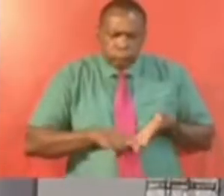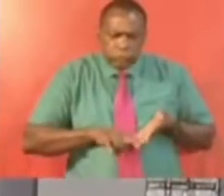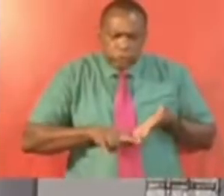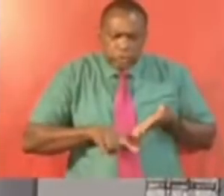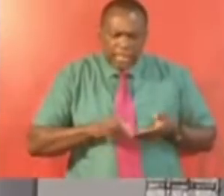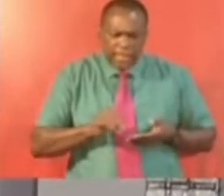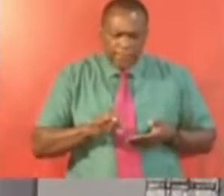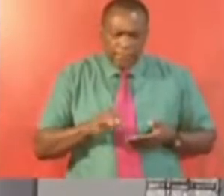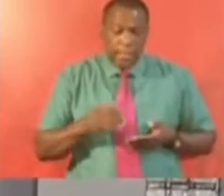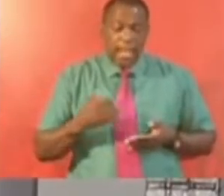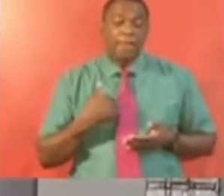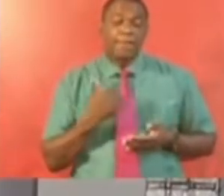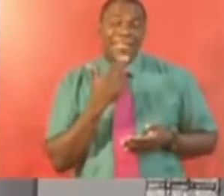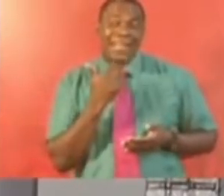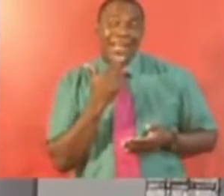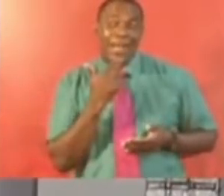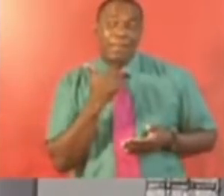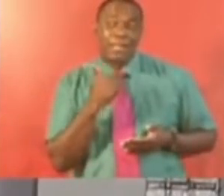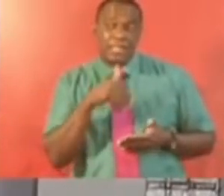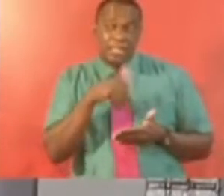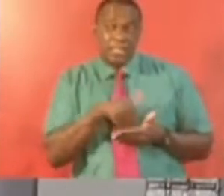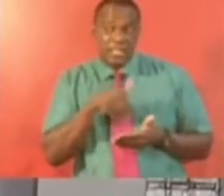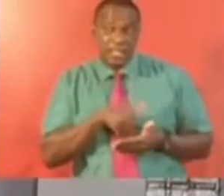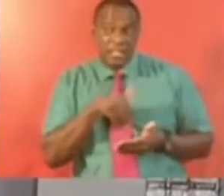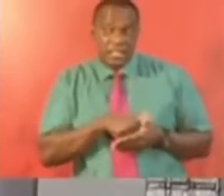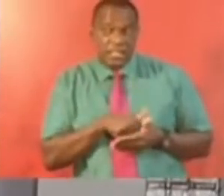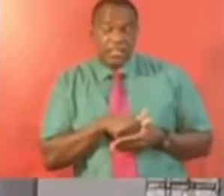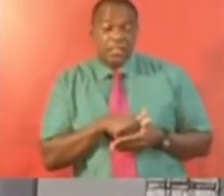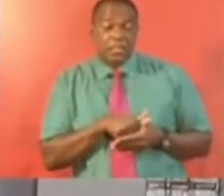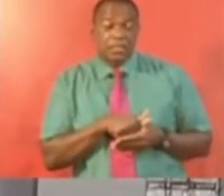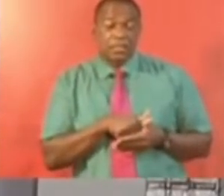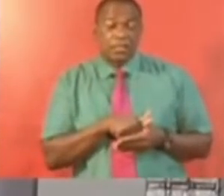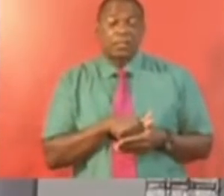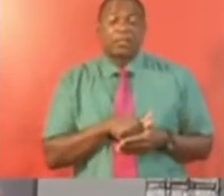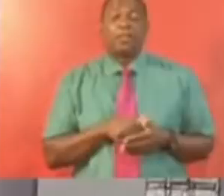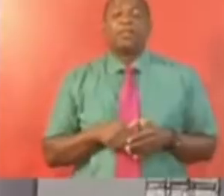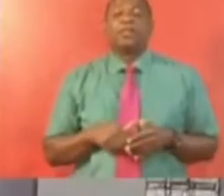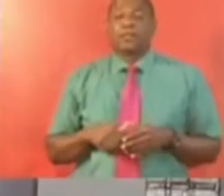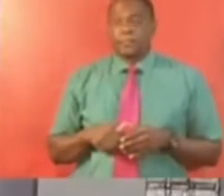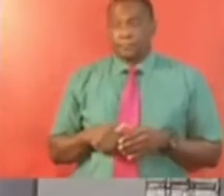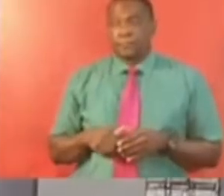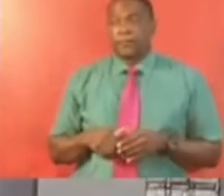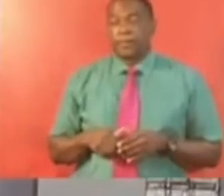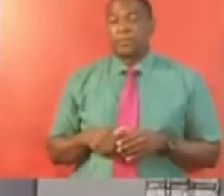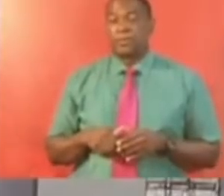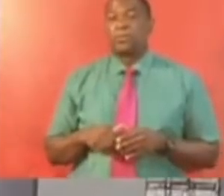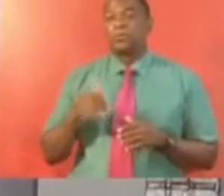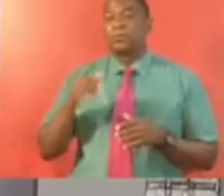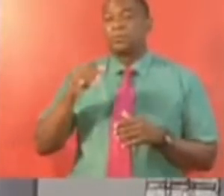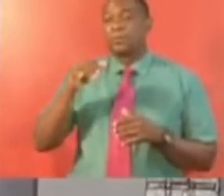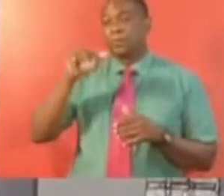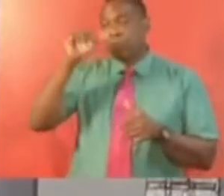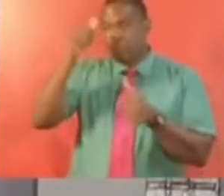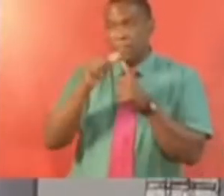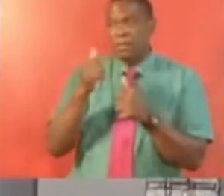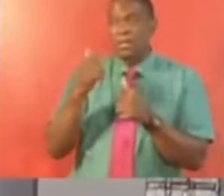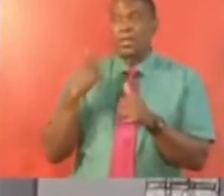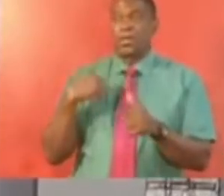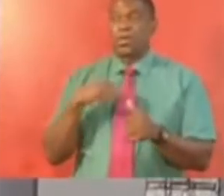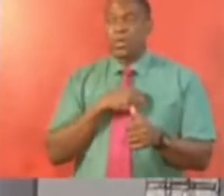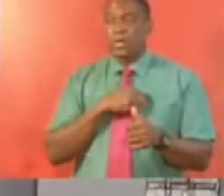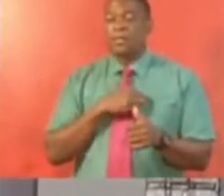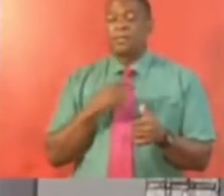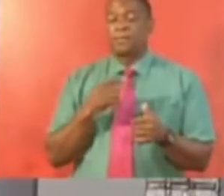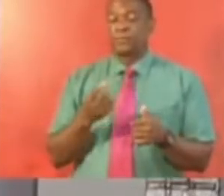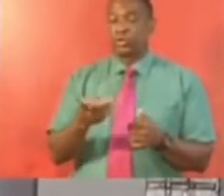COVID. It's a parallel healthcare system. We are running two systems simultaneously. But we do need the